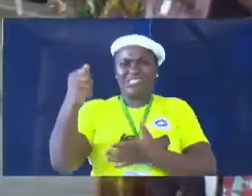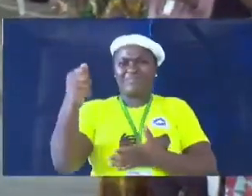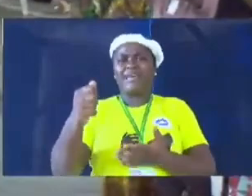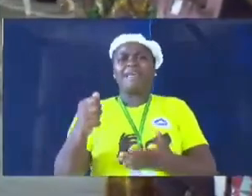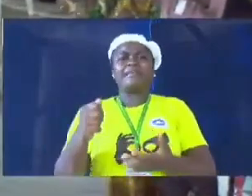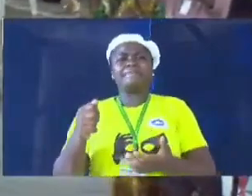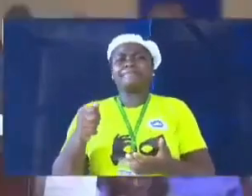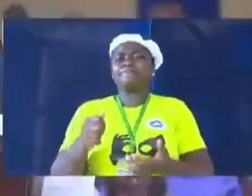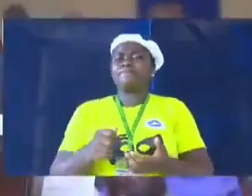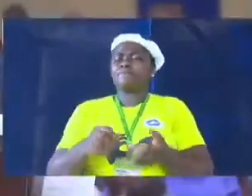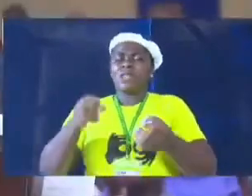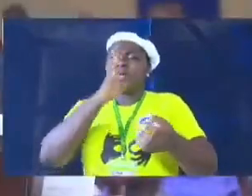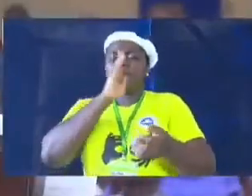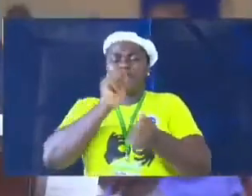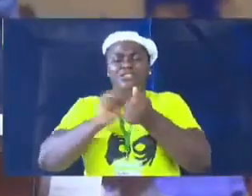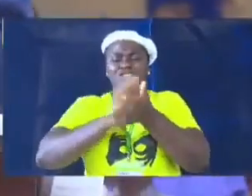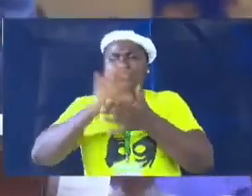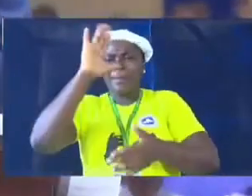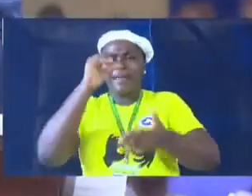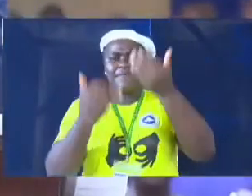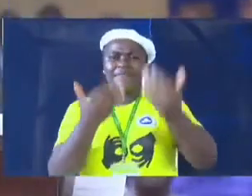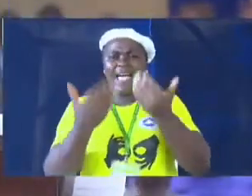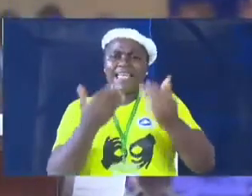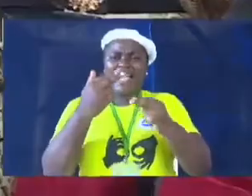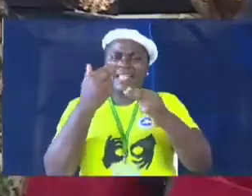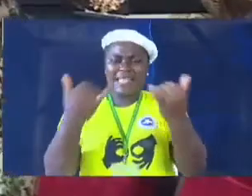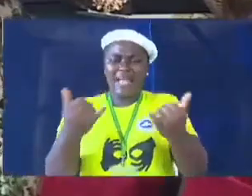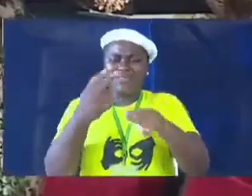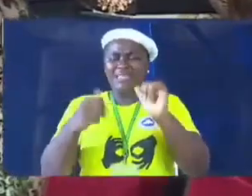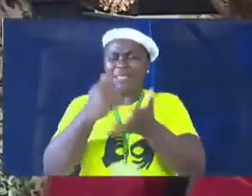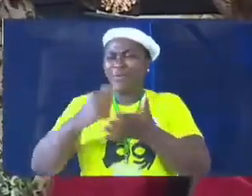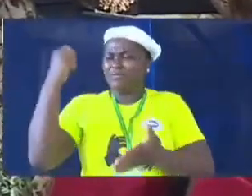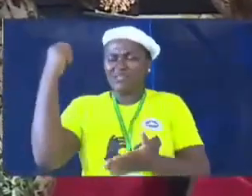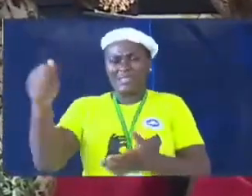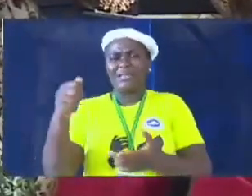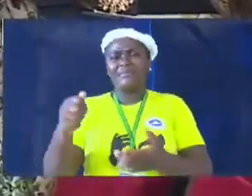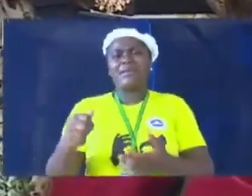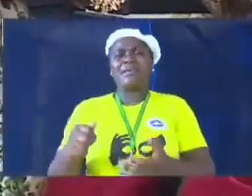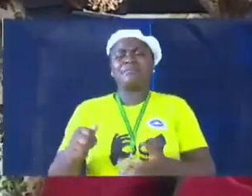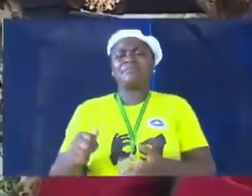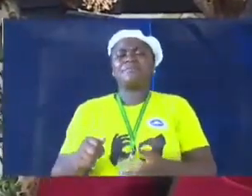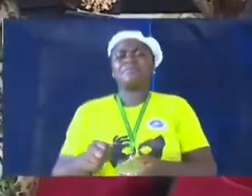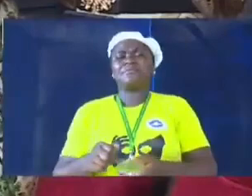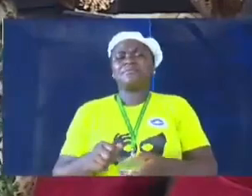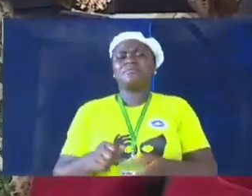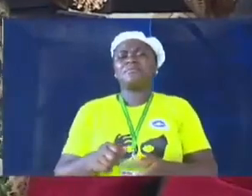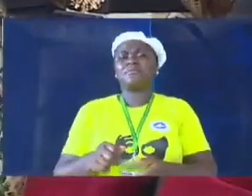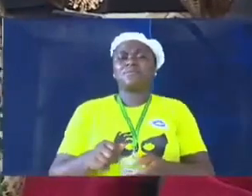Roast now in the name of Jesus.